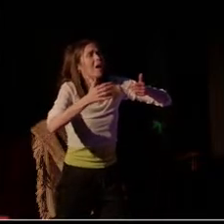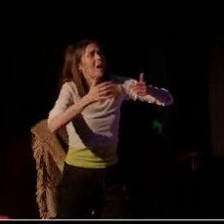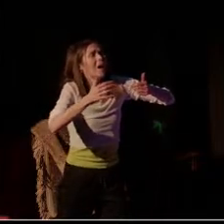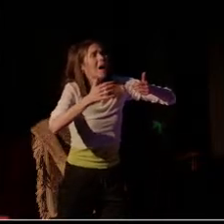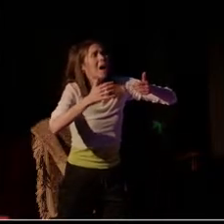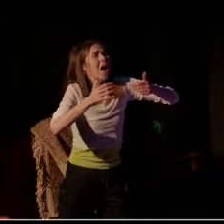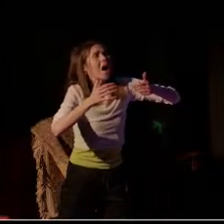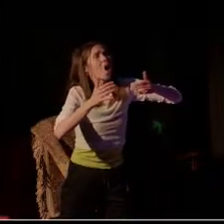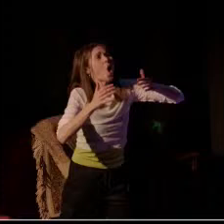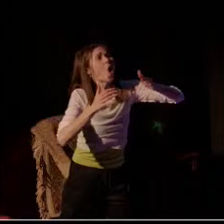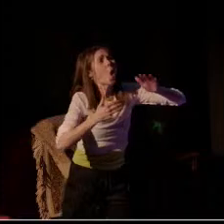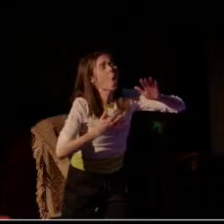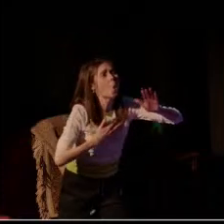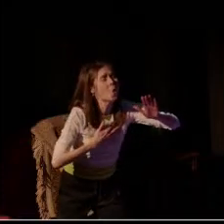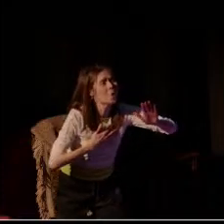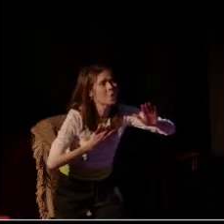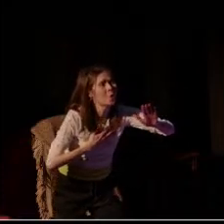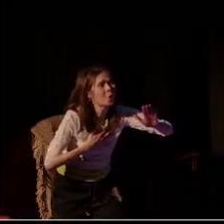"alas"